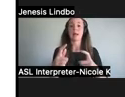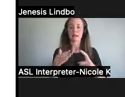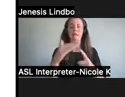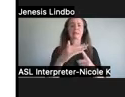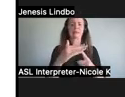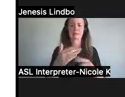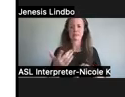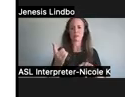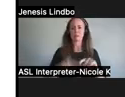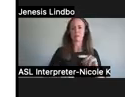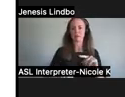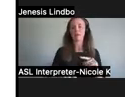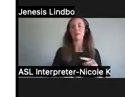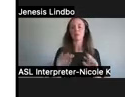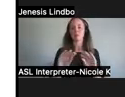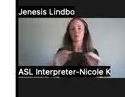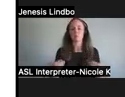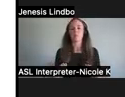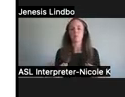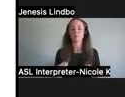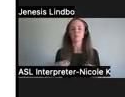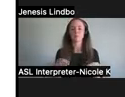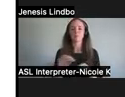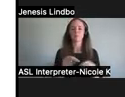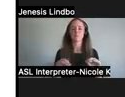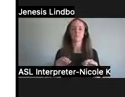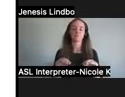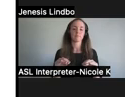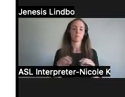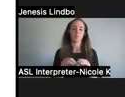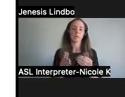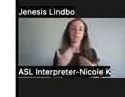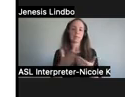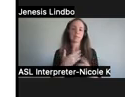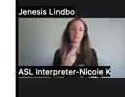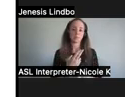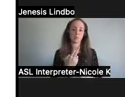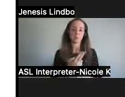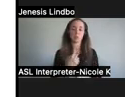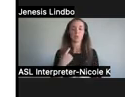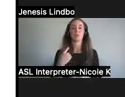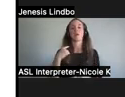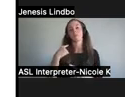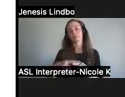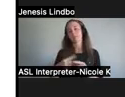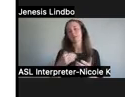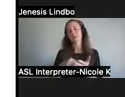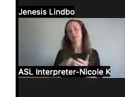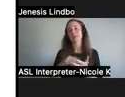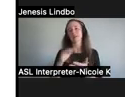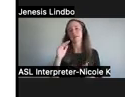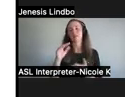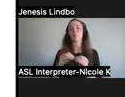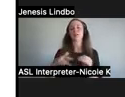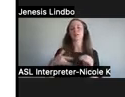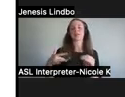or another part of the controller. So they can move those buttons around to different parts where they can access them in addition to decreasing the force needed to press